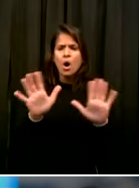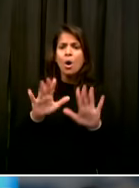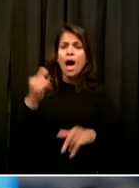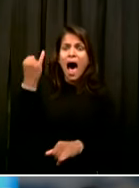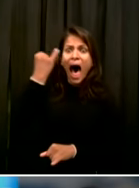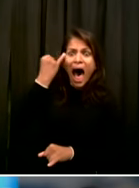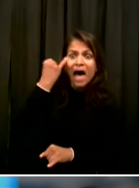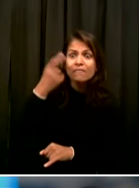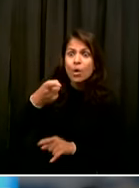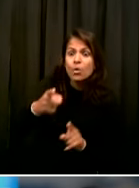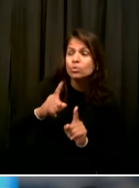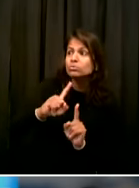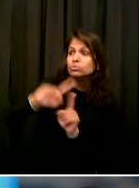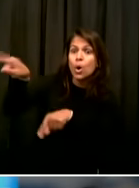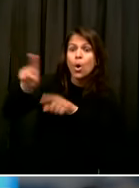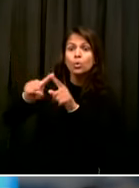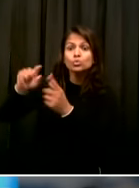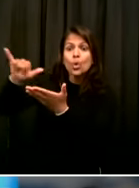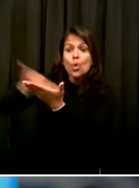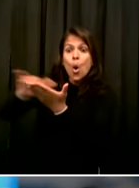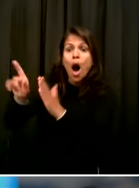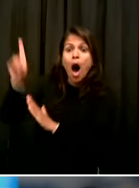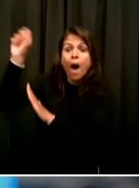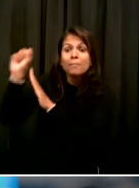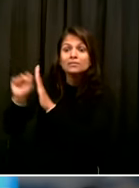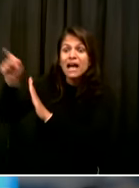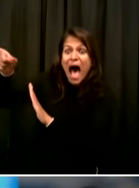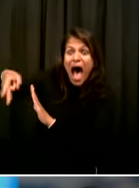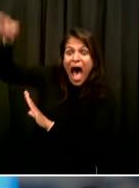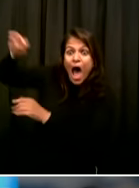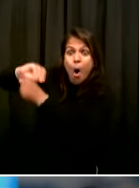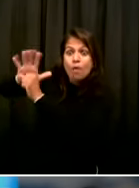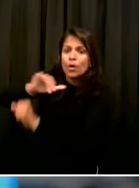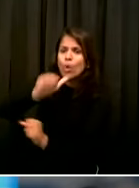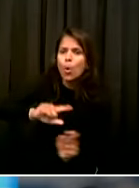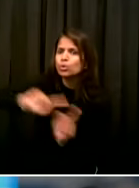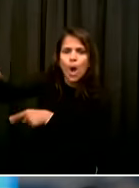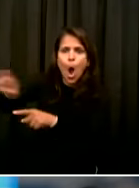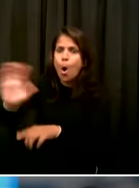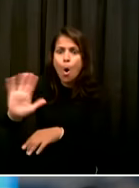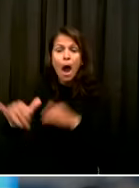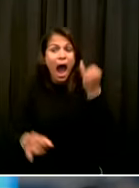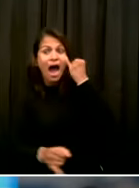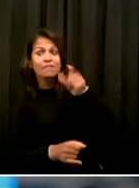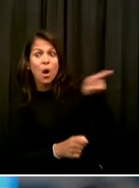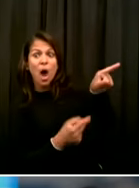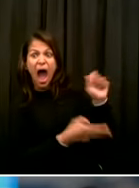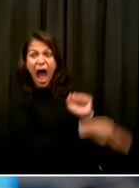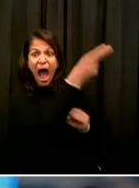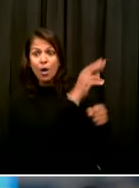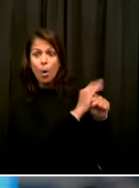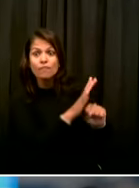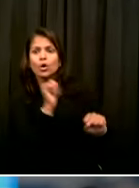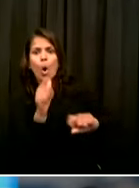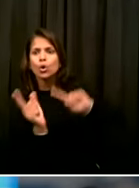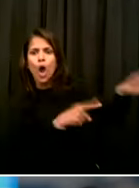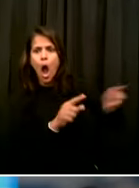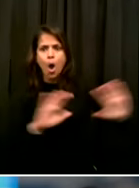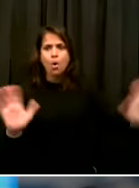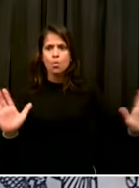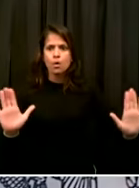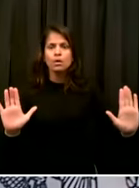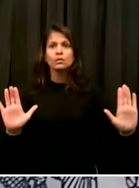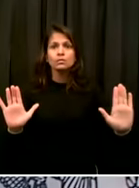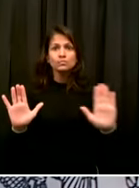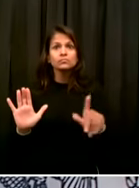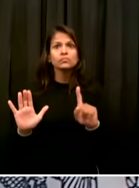do for business that they don't have a choice. But I just want to urge people, if you have a choice, go to a place, if you're going to